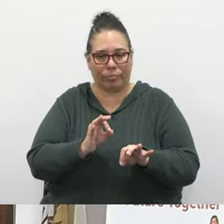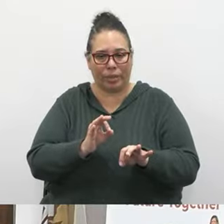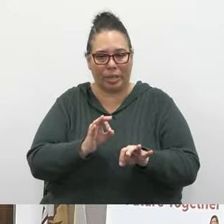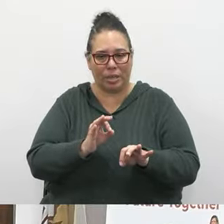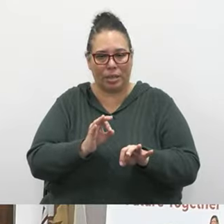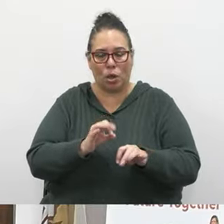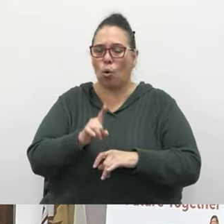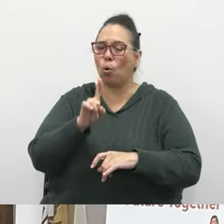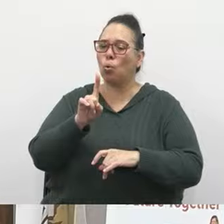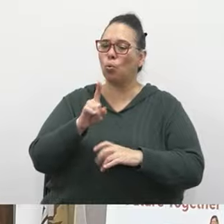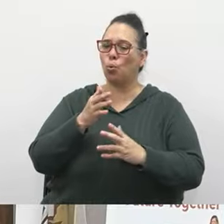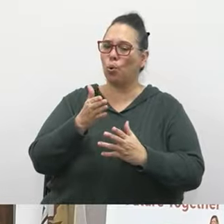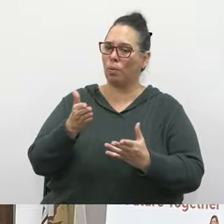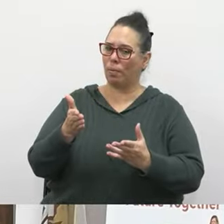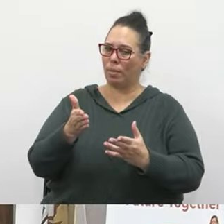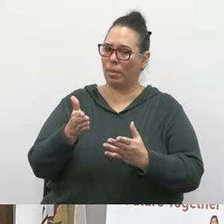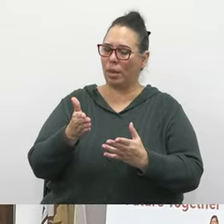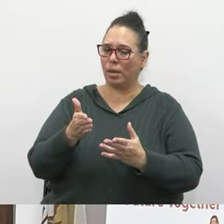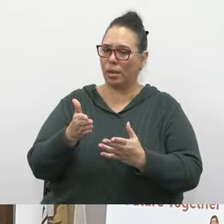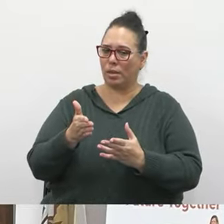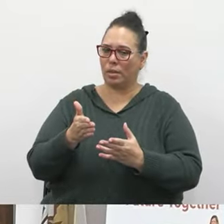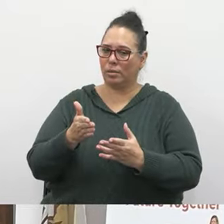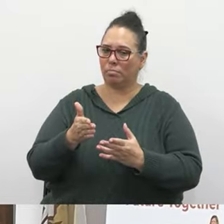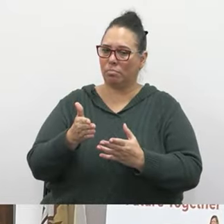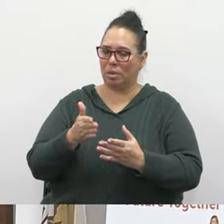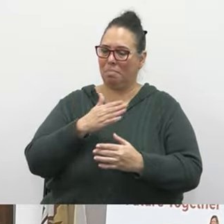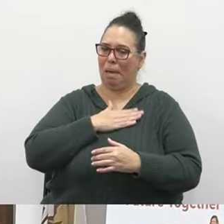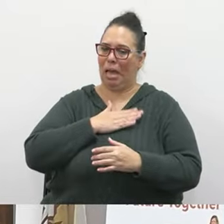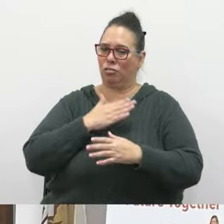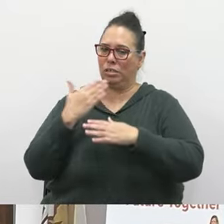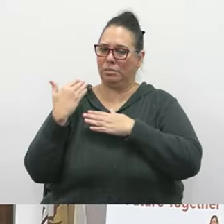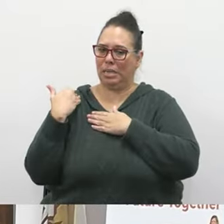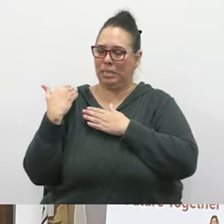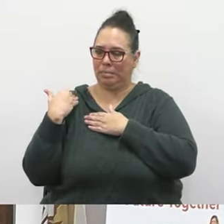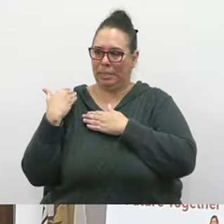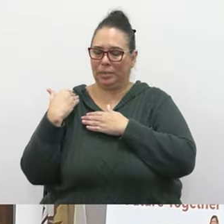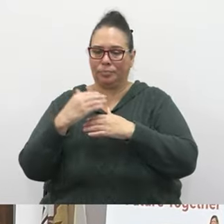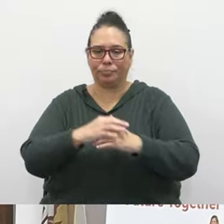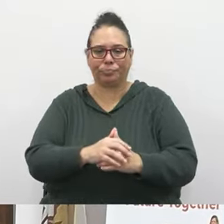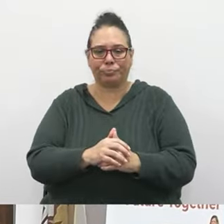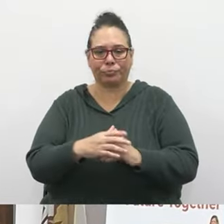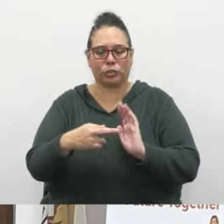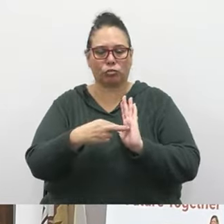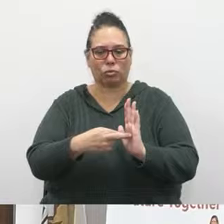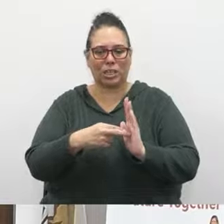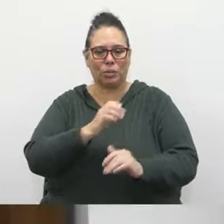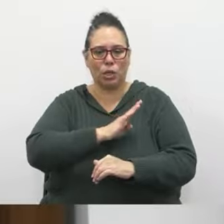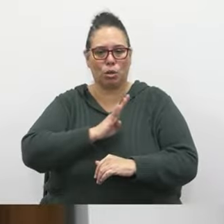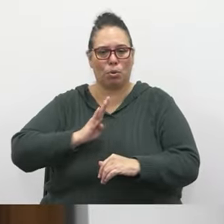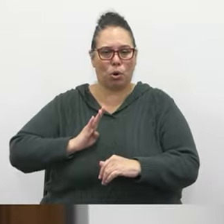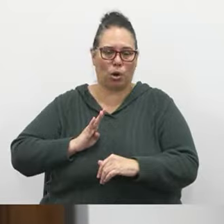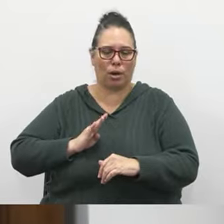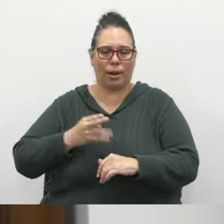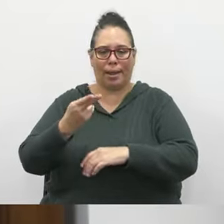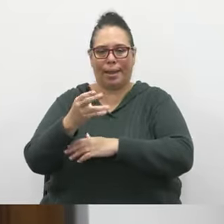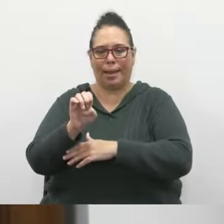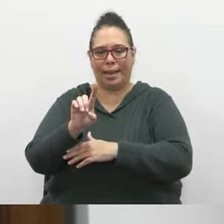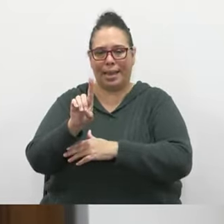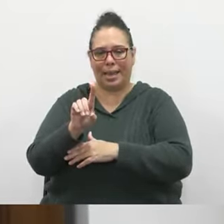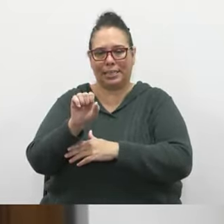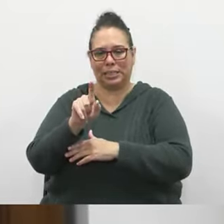One of the things that one of my responsibilities is to represent the board on the Head Start